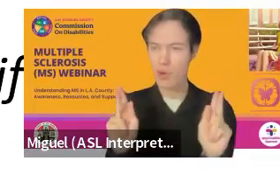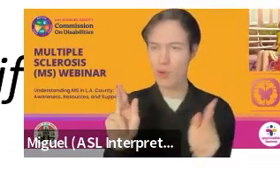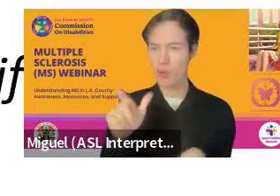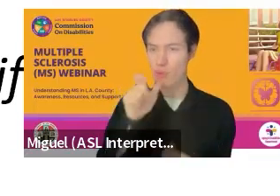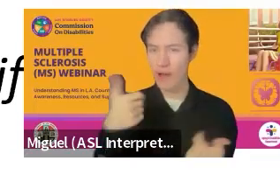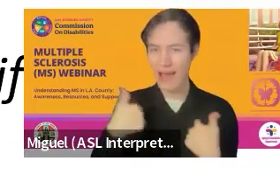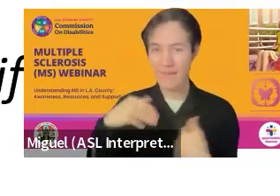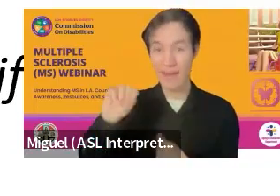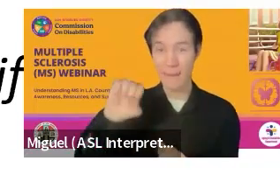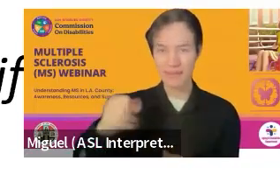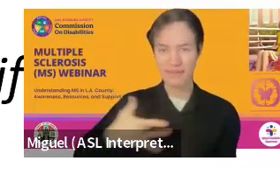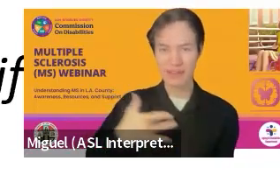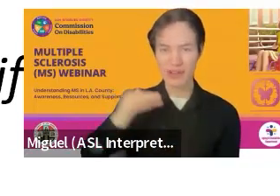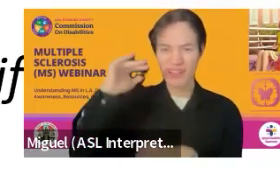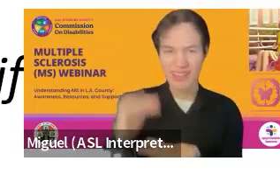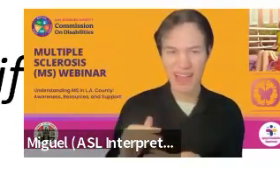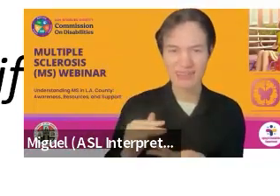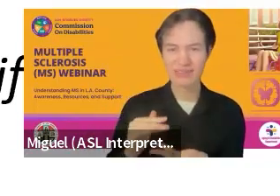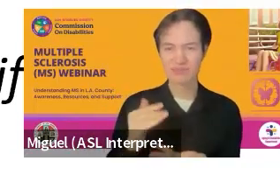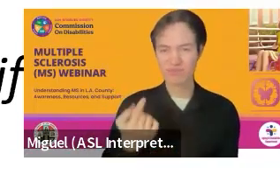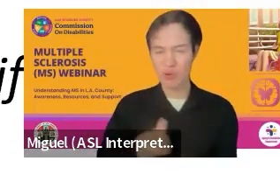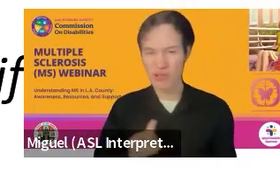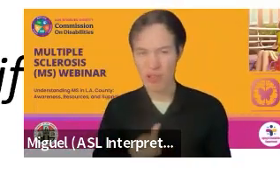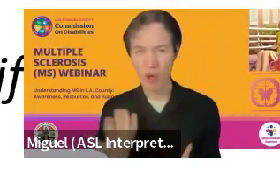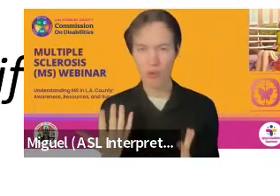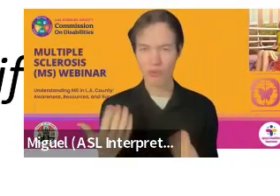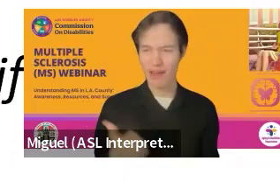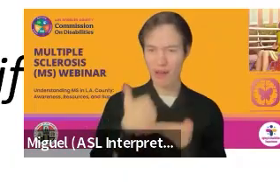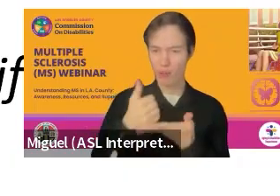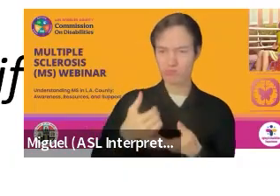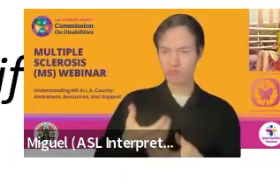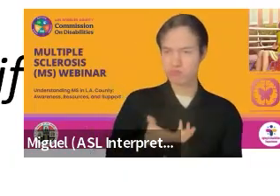and finding others to talk to about what their experience with MS is.